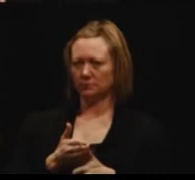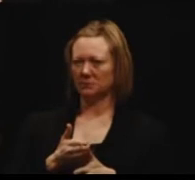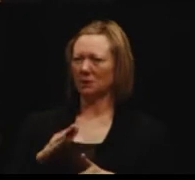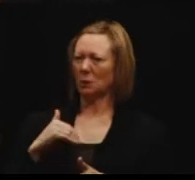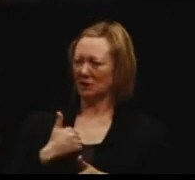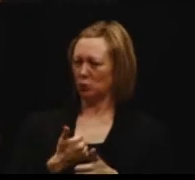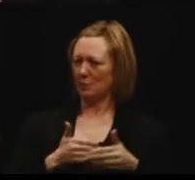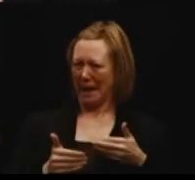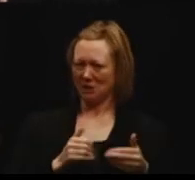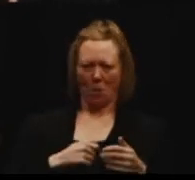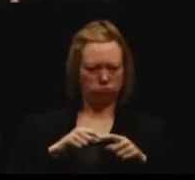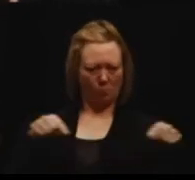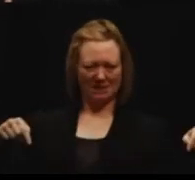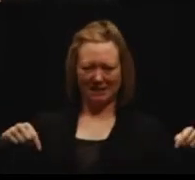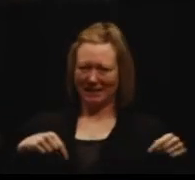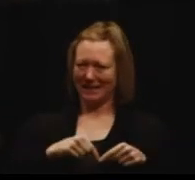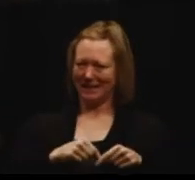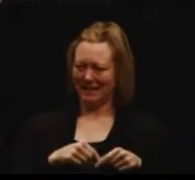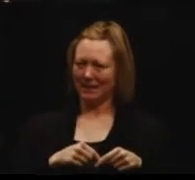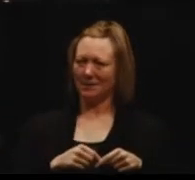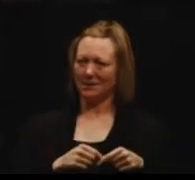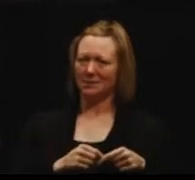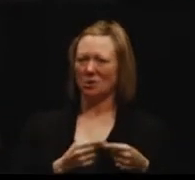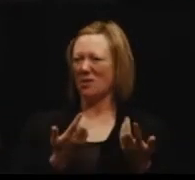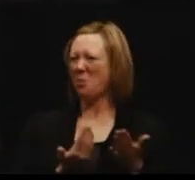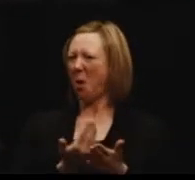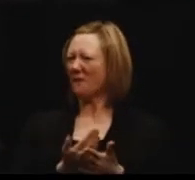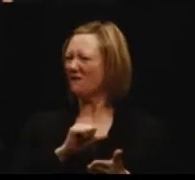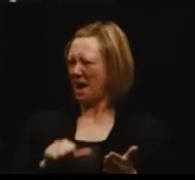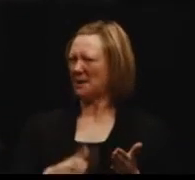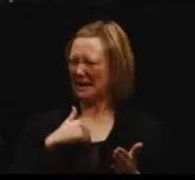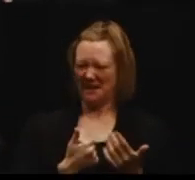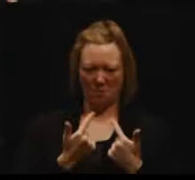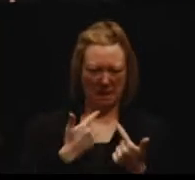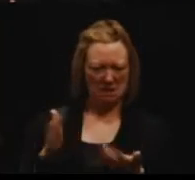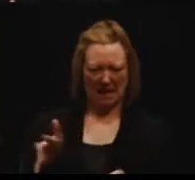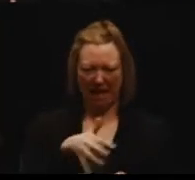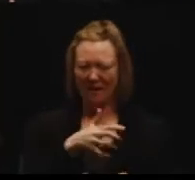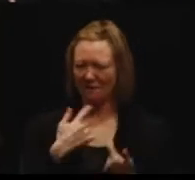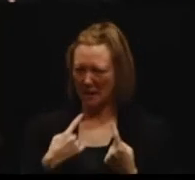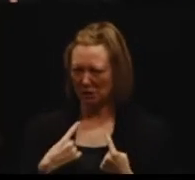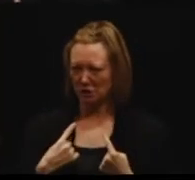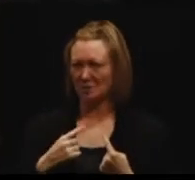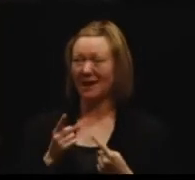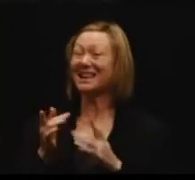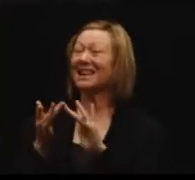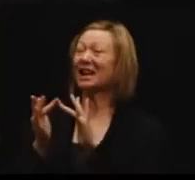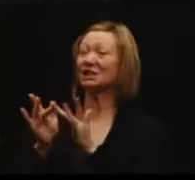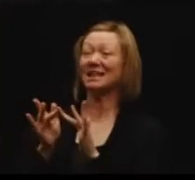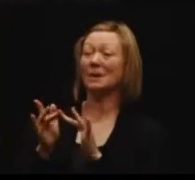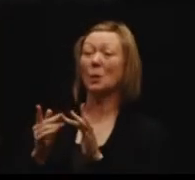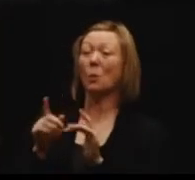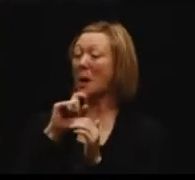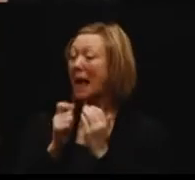and in modern times now, farmers need information, and they gather information. But what's going to happen in the internet, using the internet, is